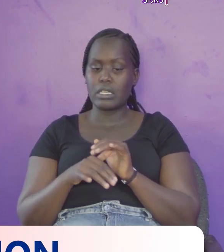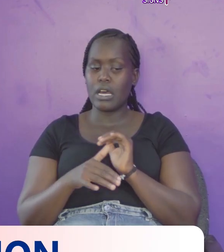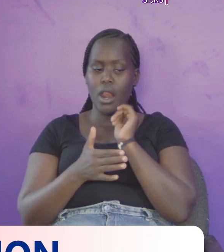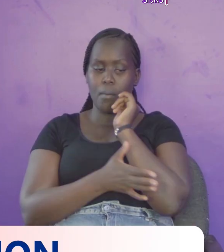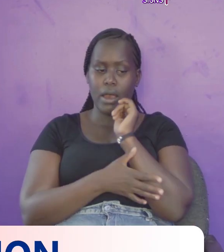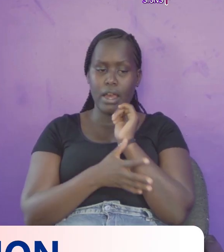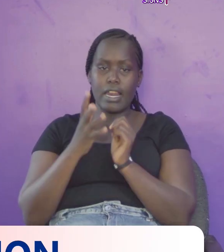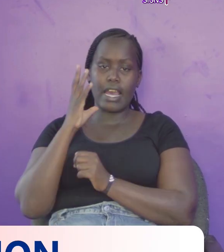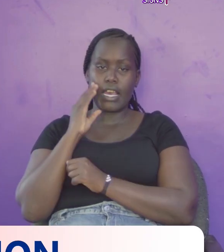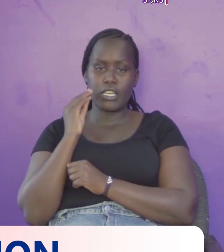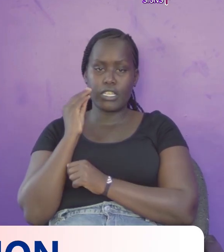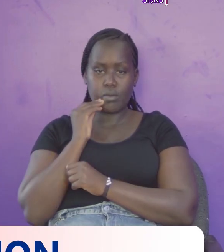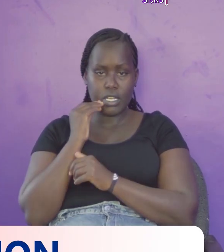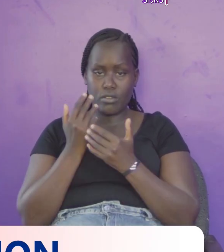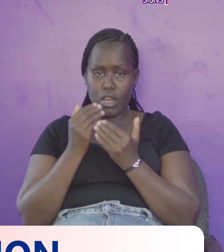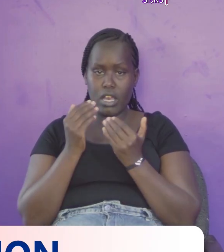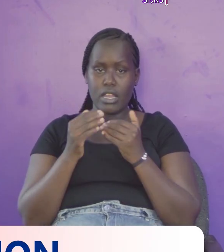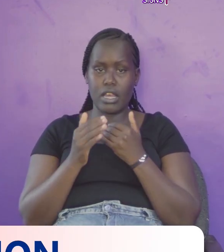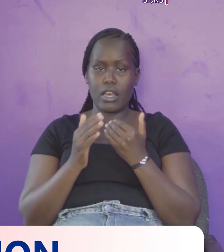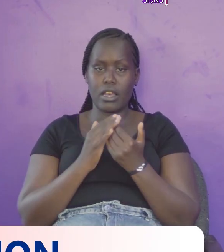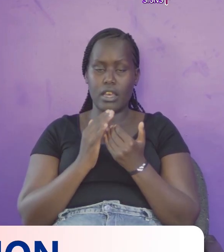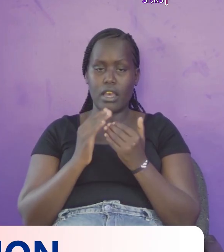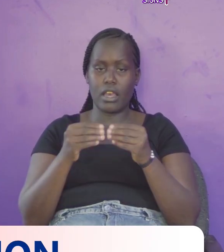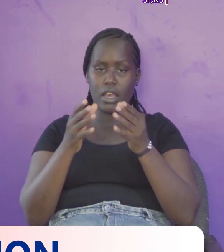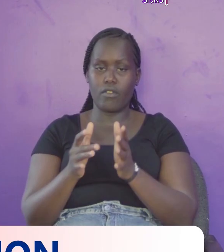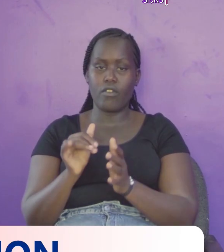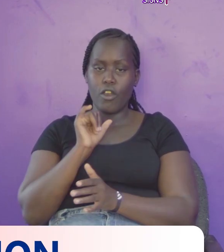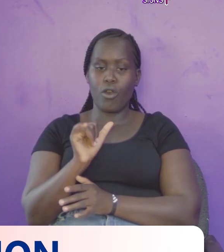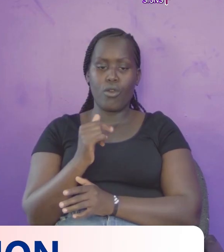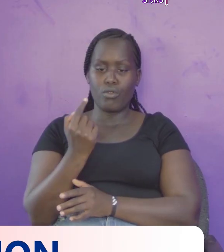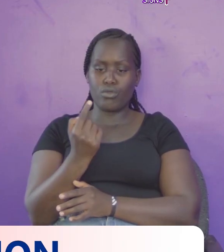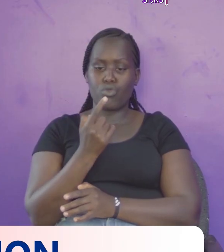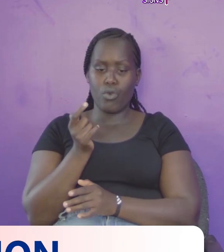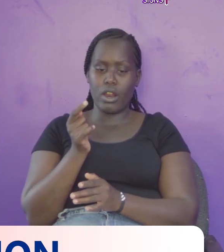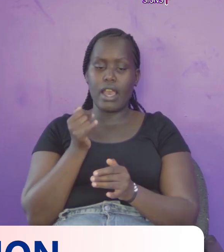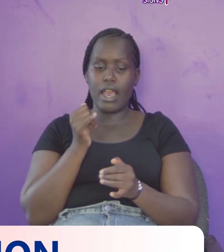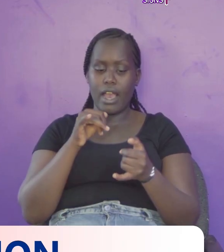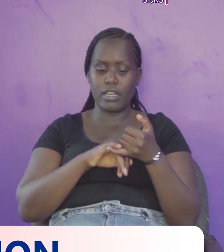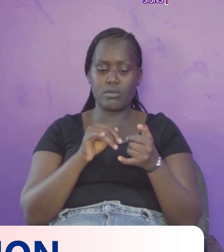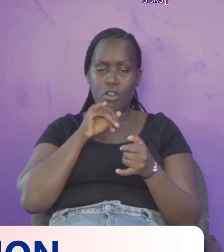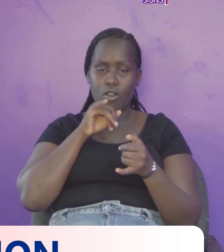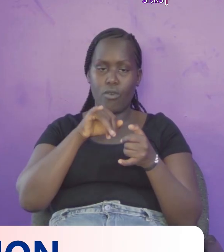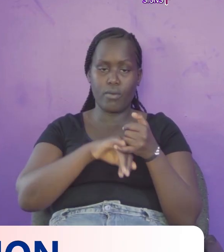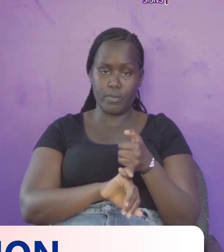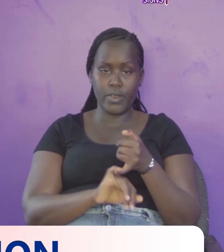experience in the hands of caregivers, not just spouses, not children, not members of the